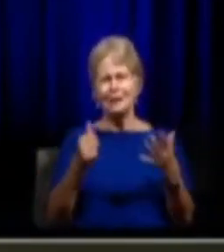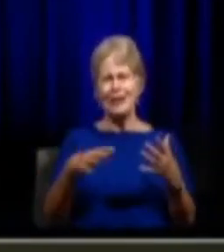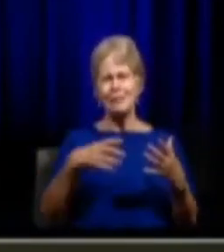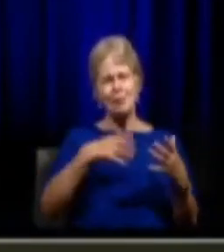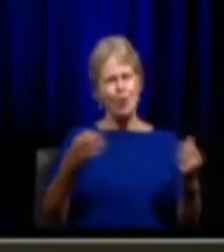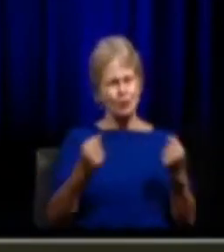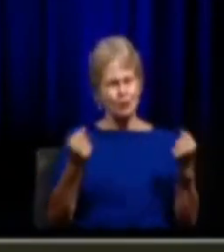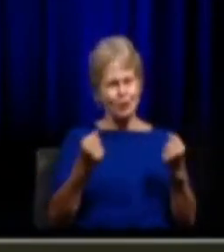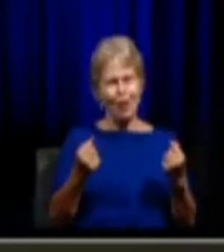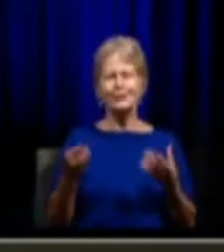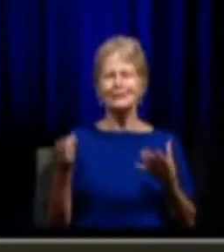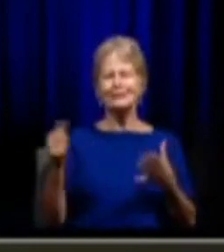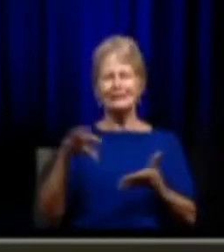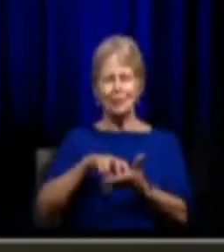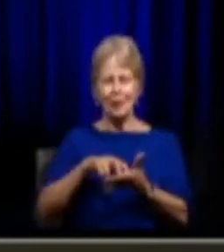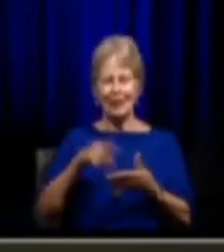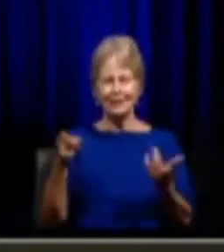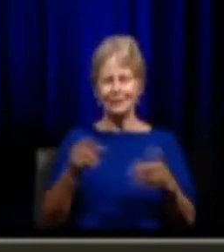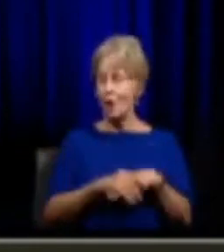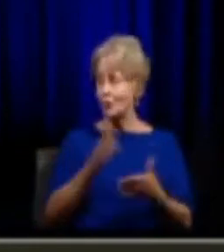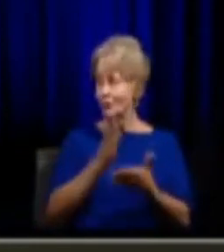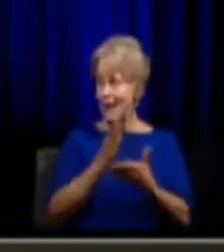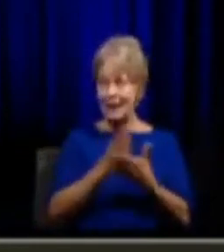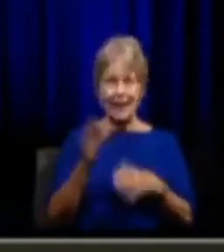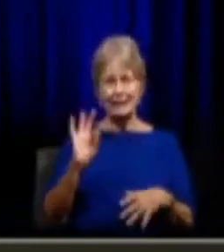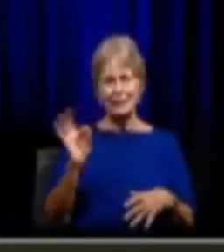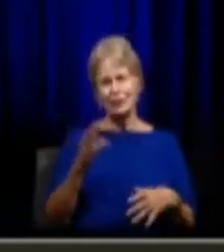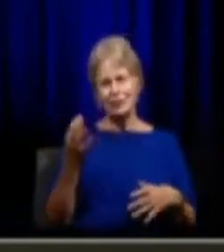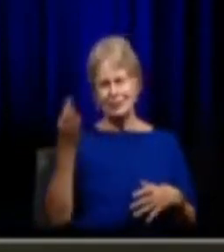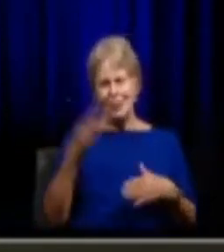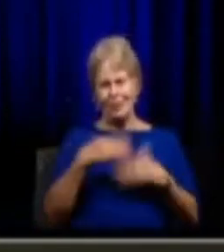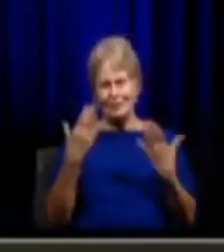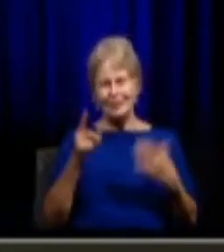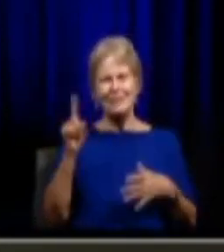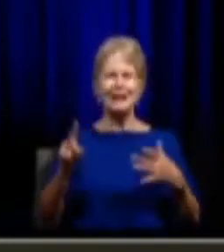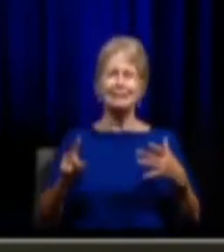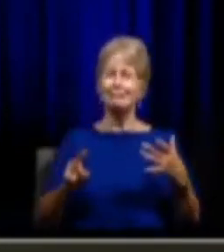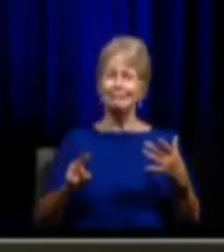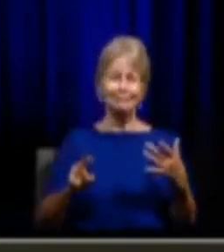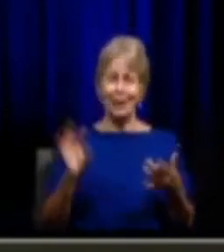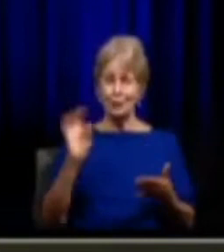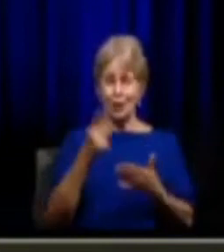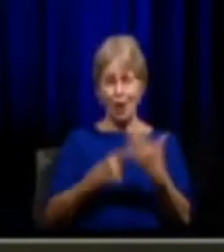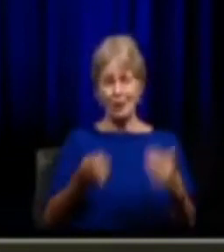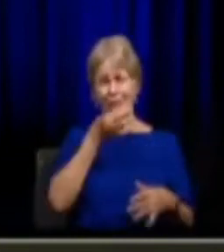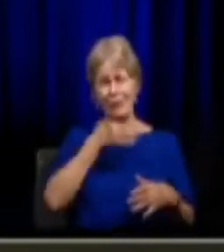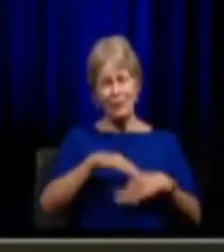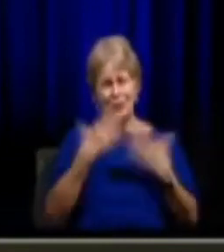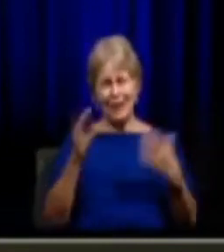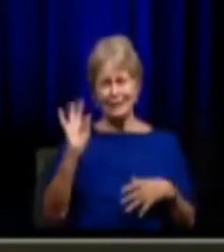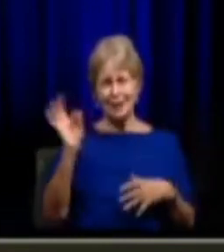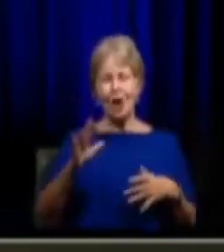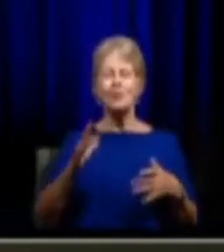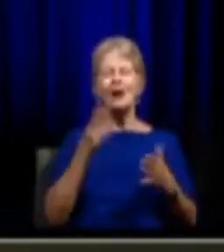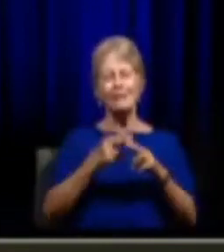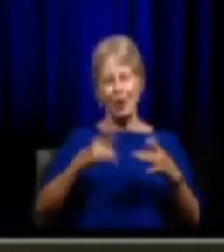mind you, this is not just 40 days. I hope you know that. It was a little trick to get you in. But this is a lifelong adventure. So